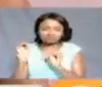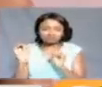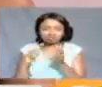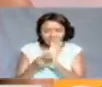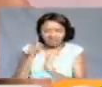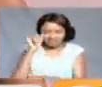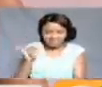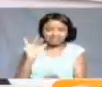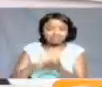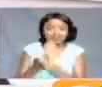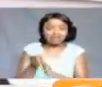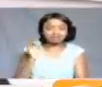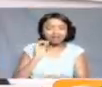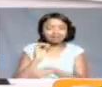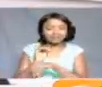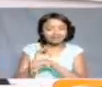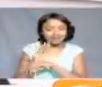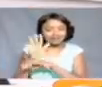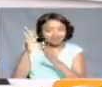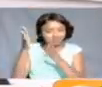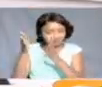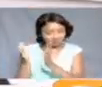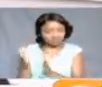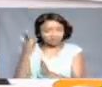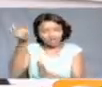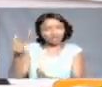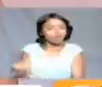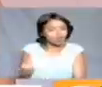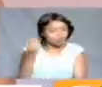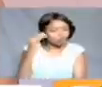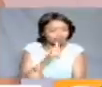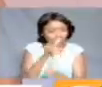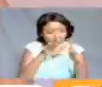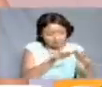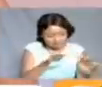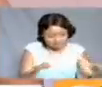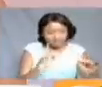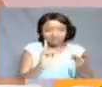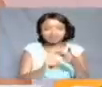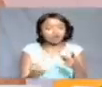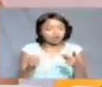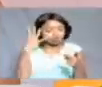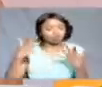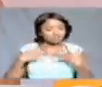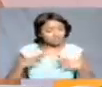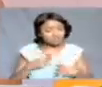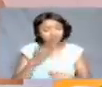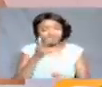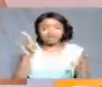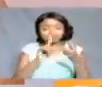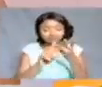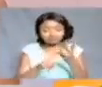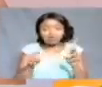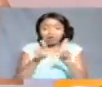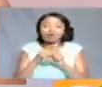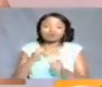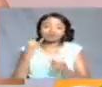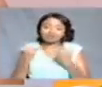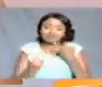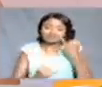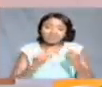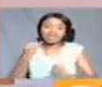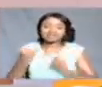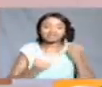an influencer, because he knows the market, he knows the people, and if you look at his social media page, he's entertaining and engaging. There's nothing